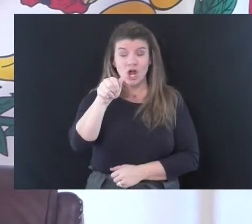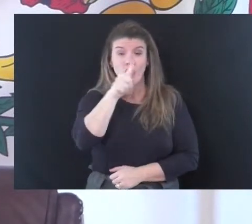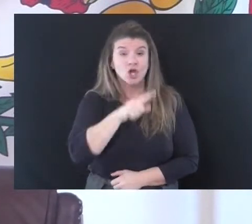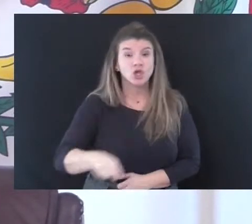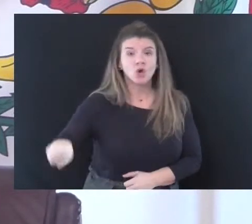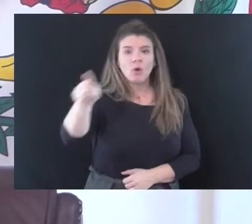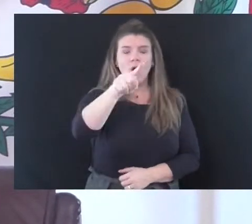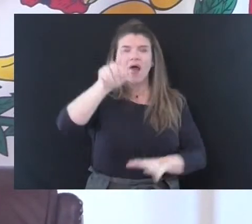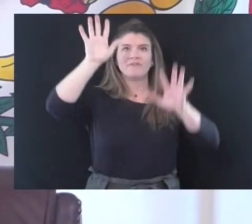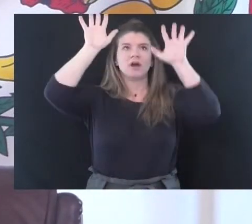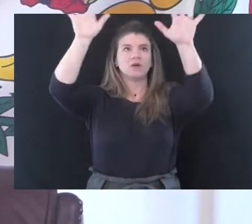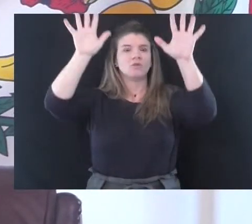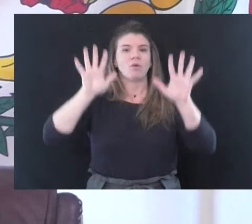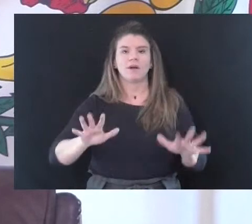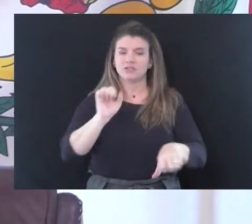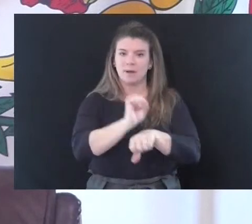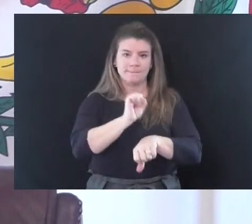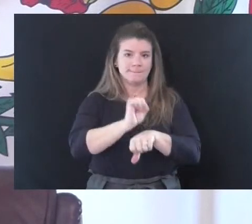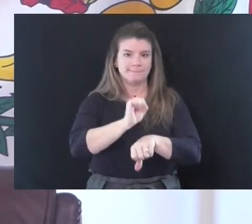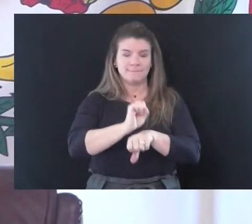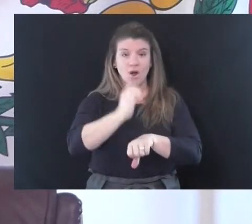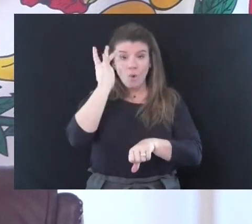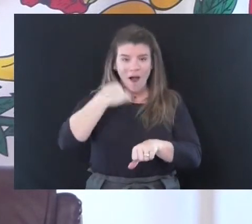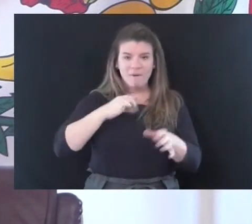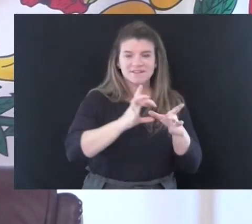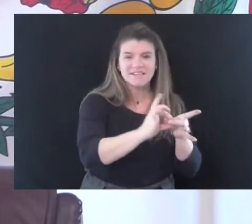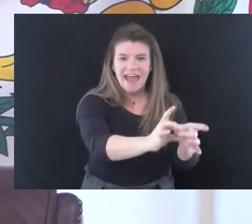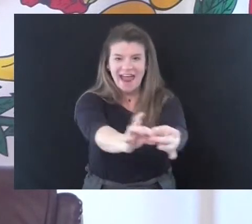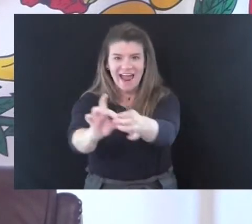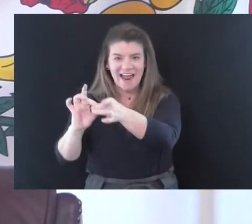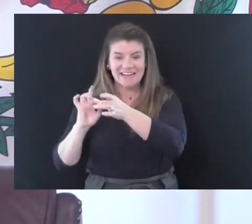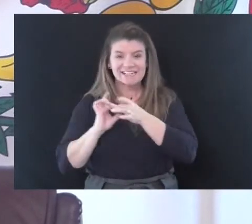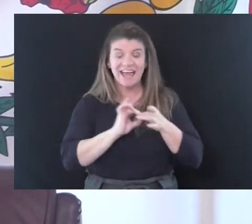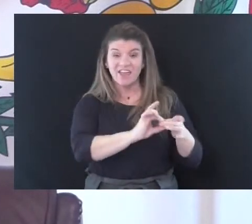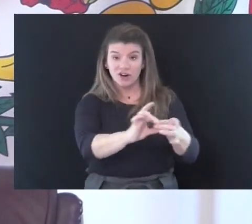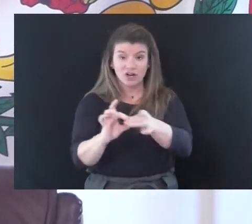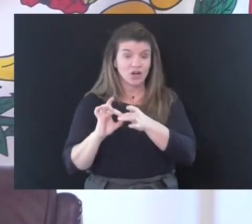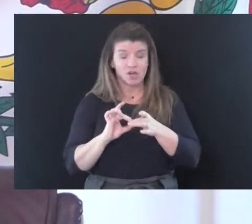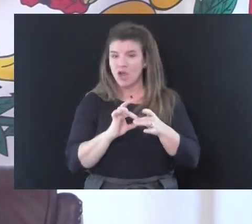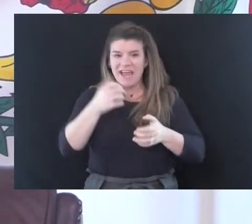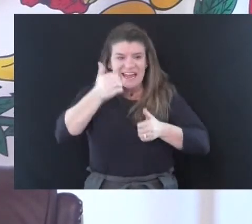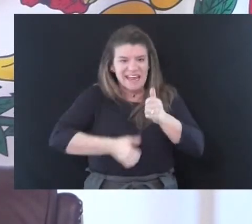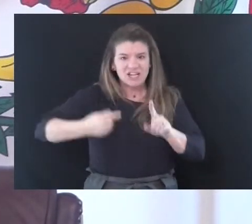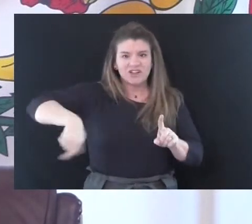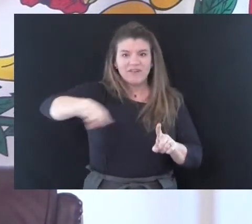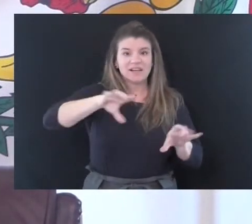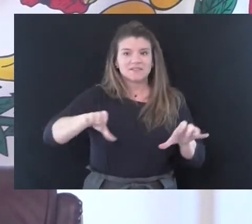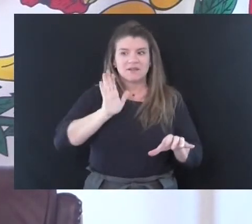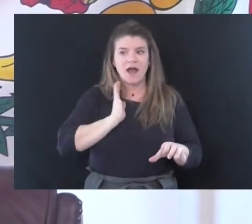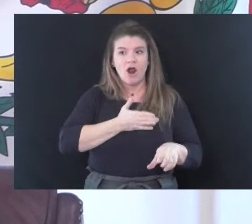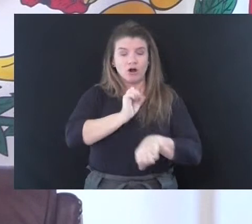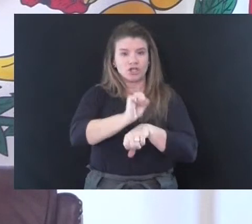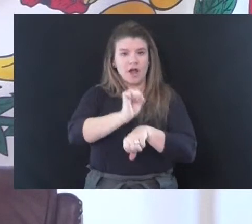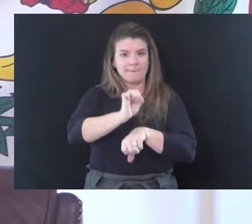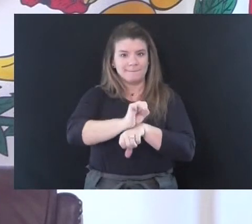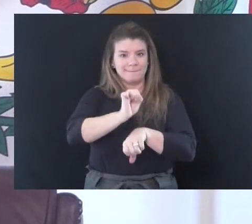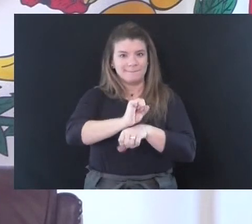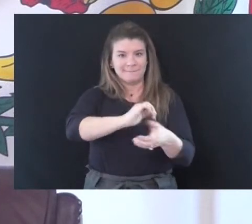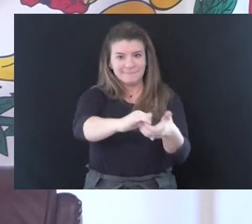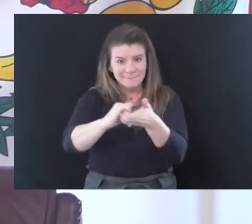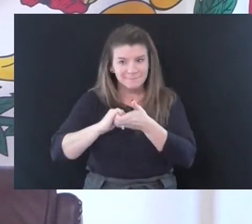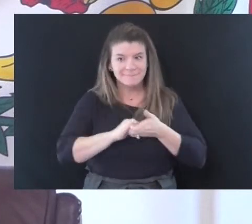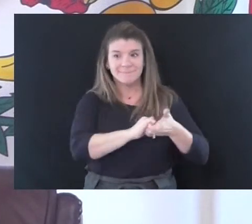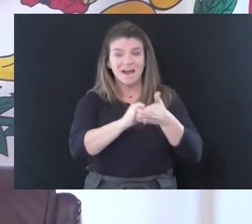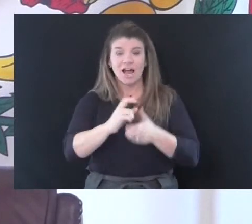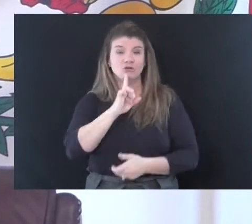so spectacular to all of us stay together. We've all pulled the rope, have we not? And really and truly,